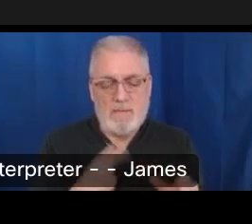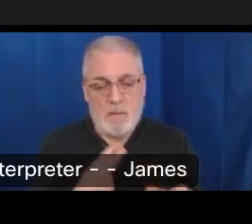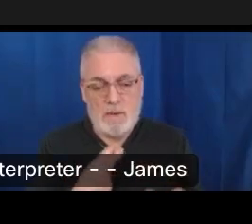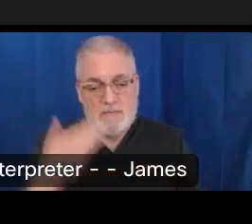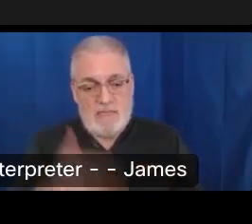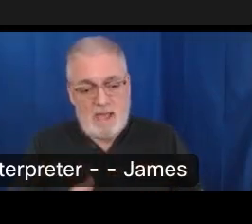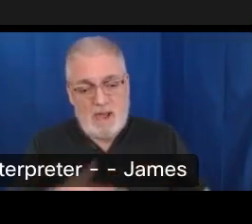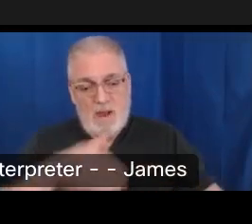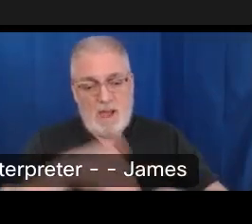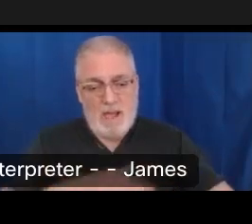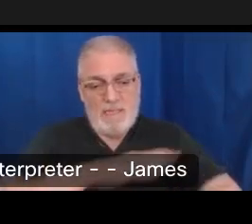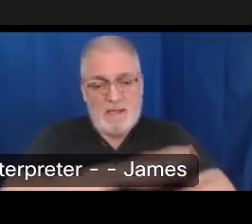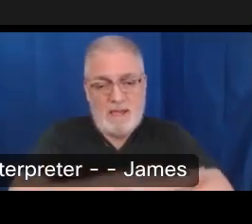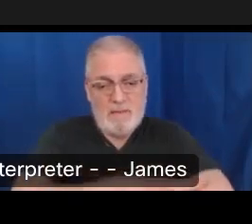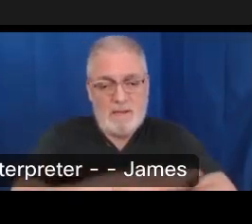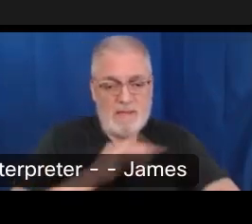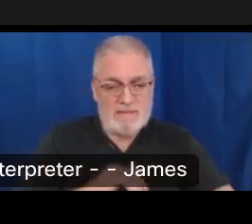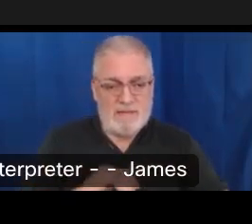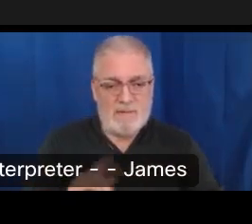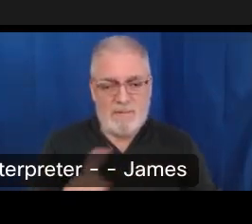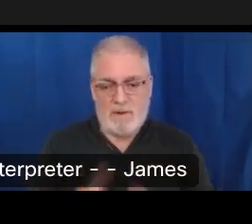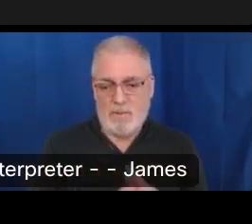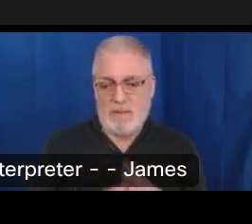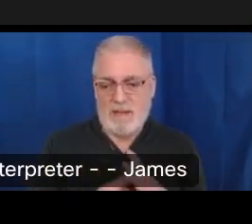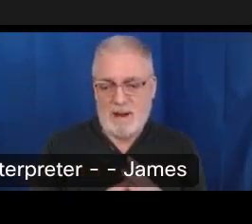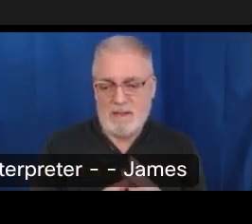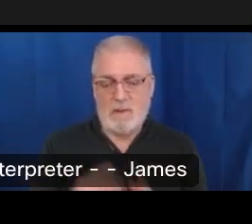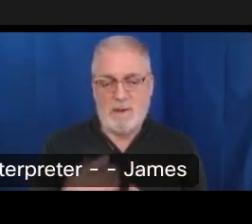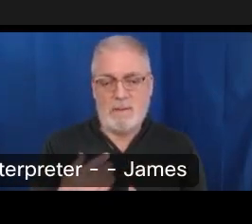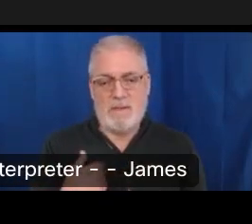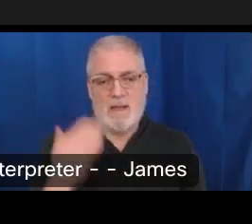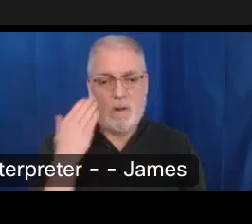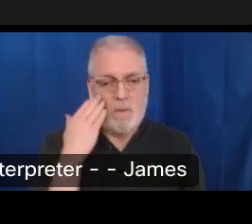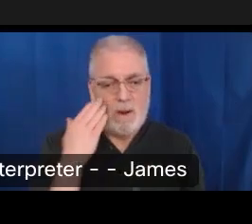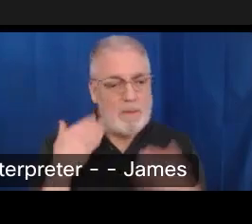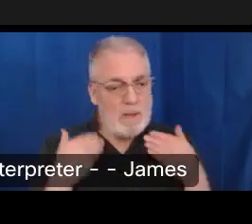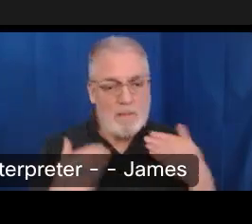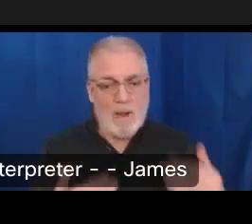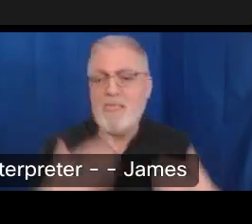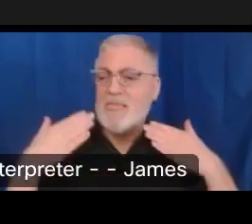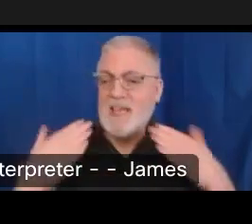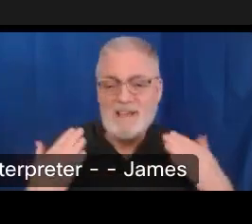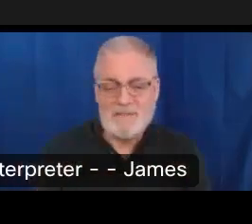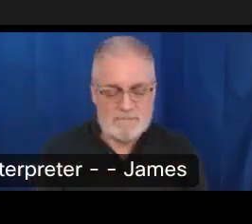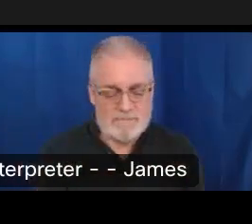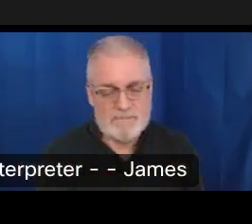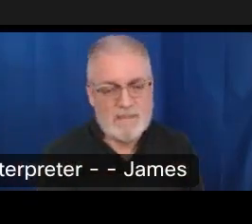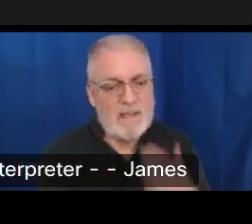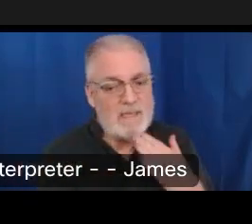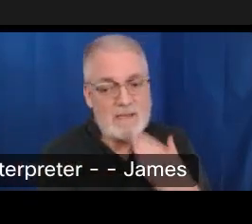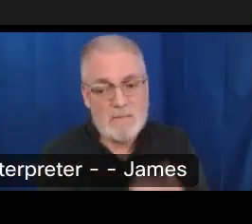like that's the first. So I just want to be mindful of that, and we can move on. Thank you. Thank you, Kate. Great input. Thank you,